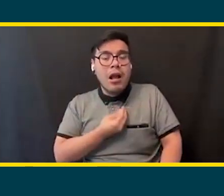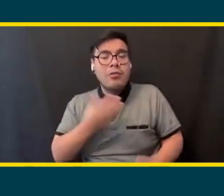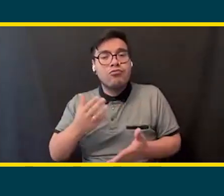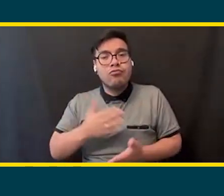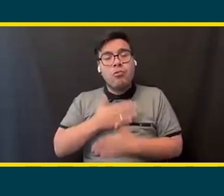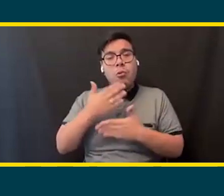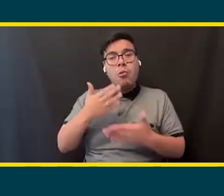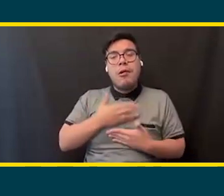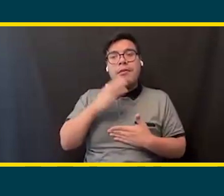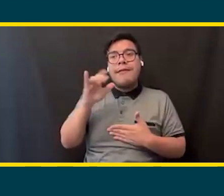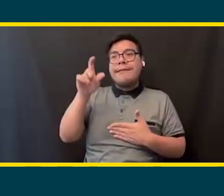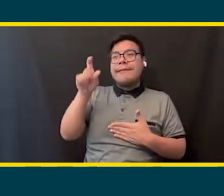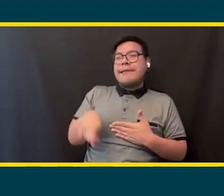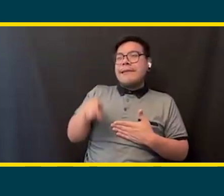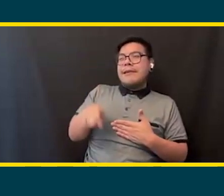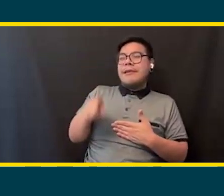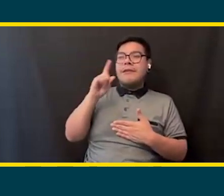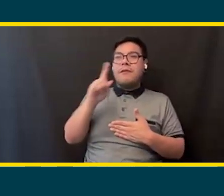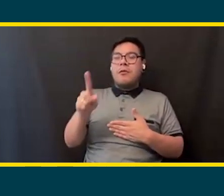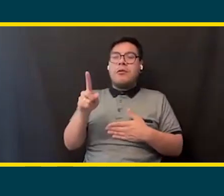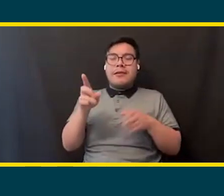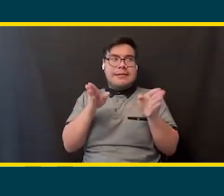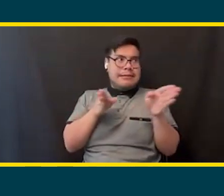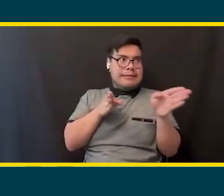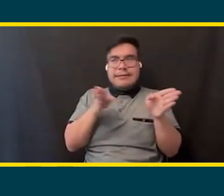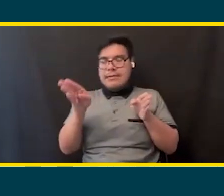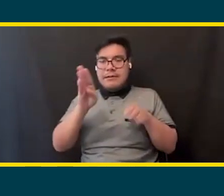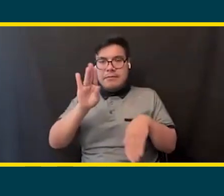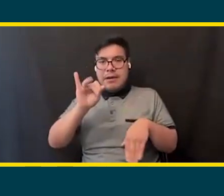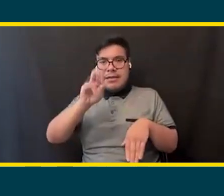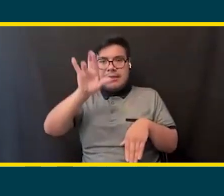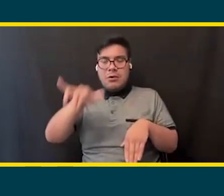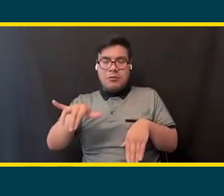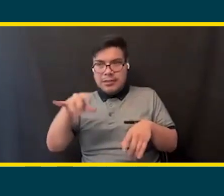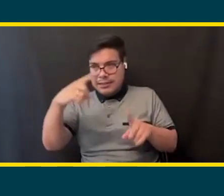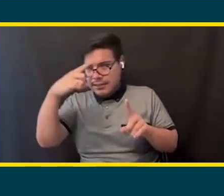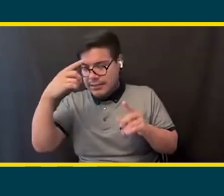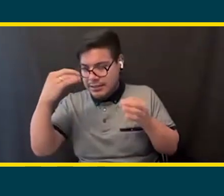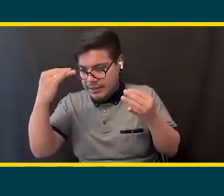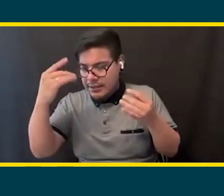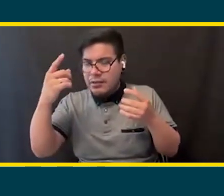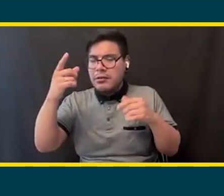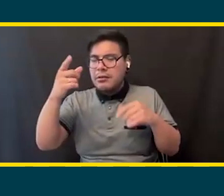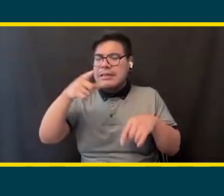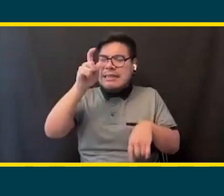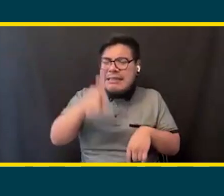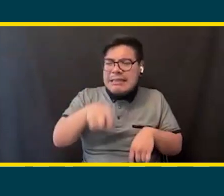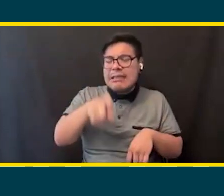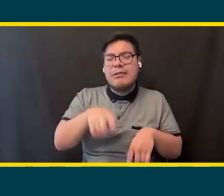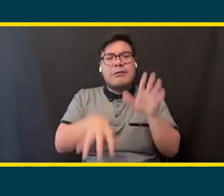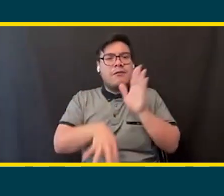need for this binary thinking, this absolutism, this need to find